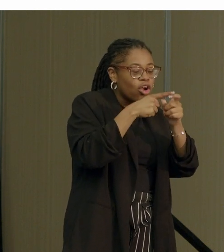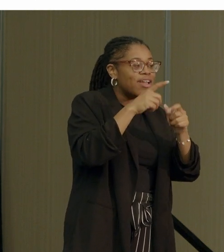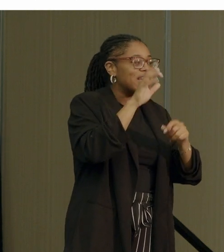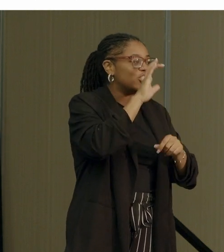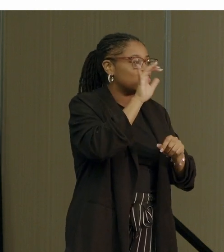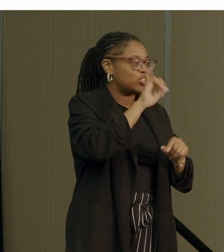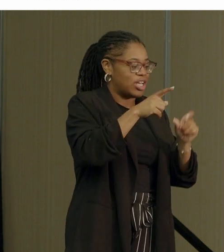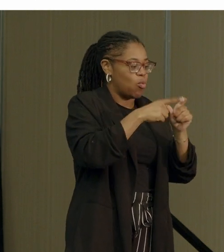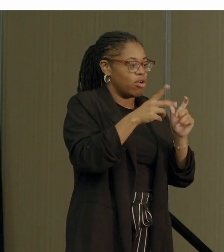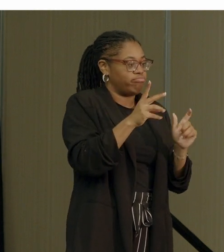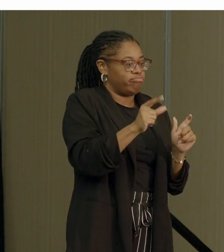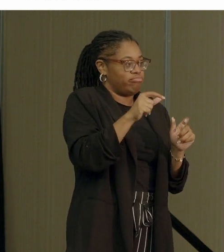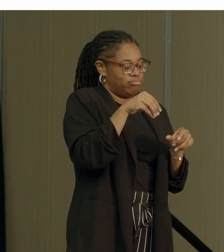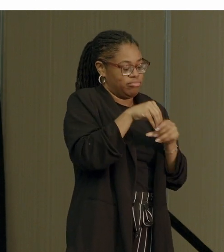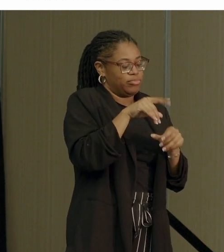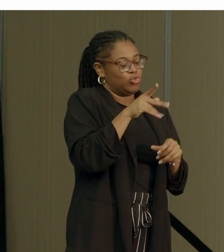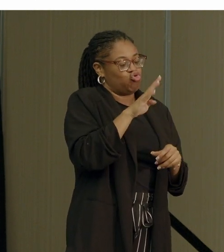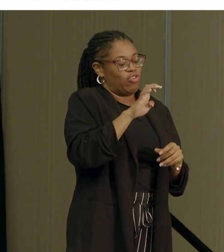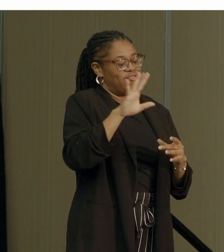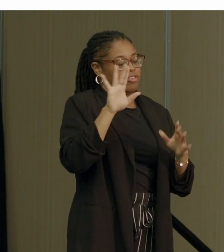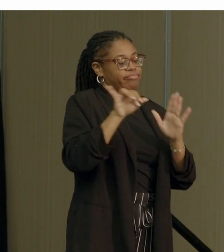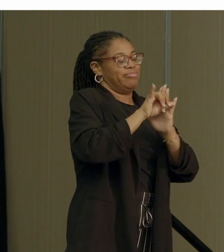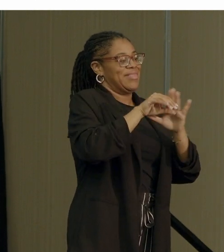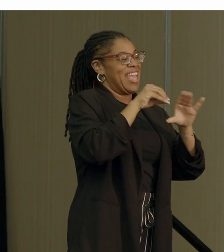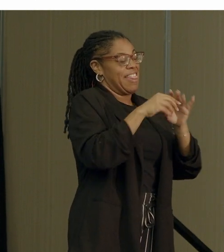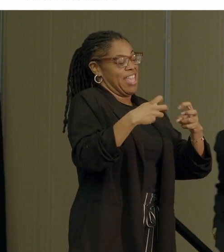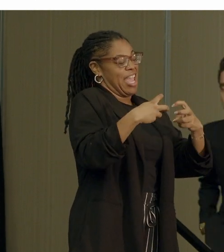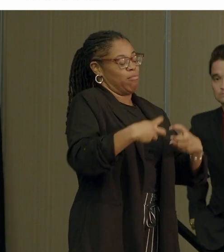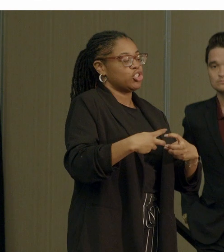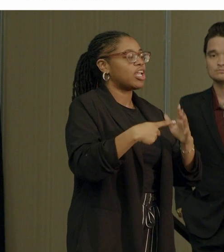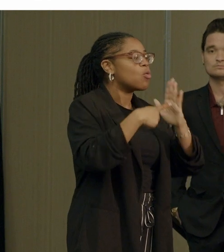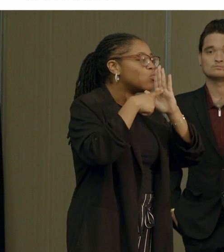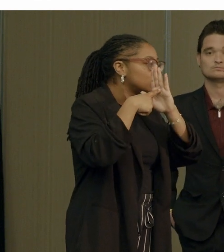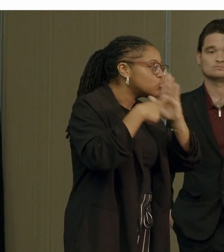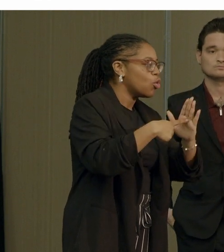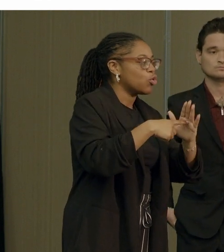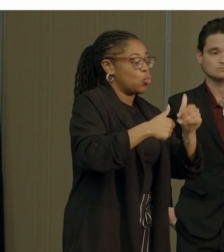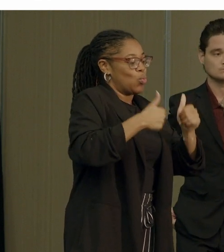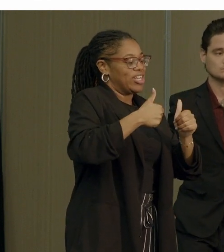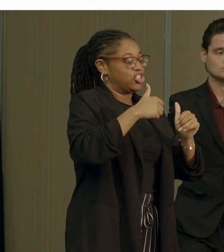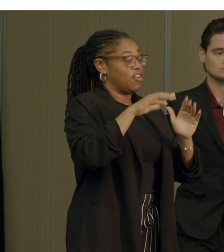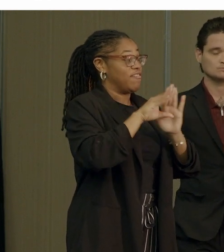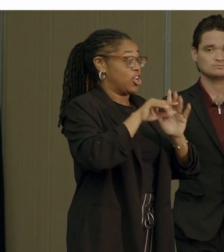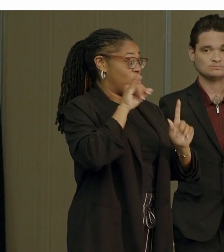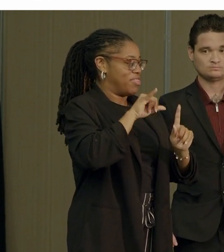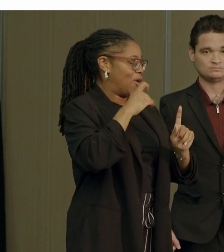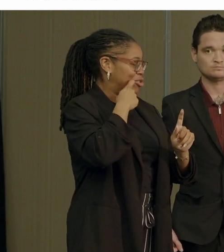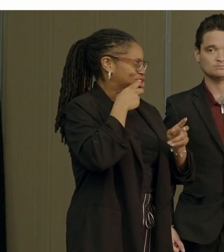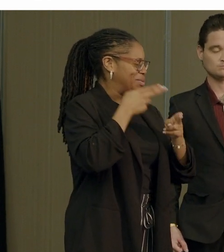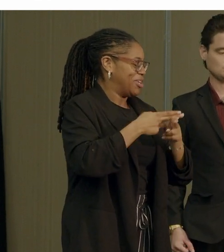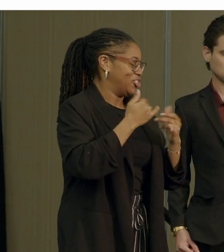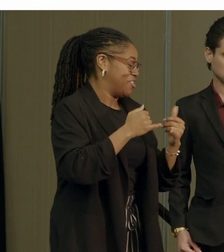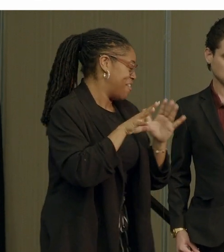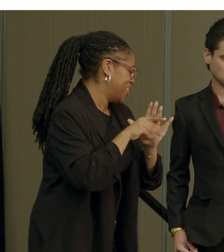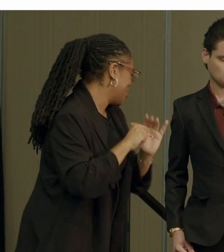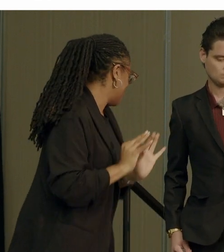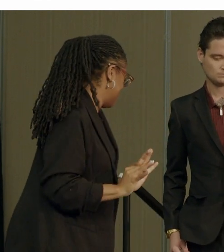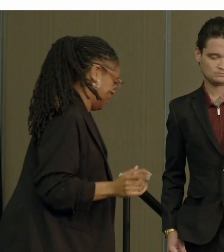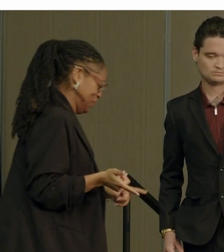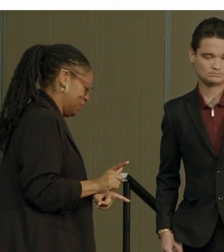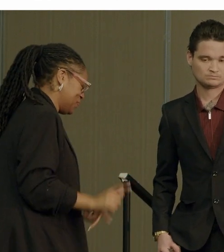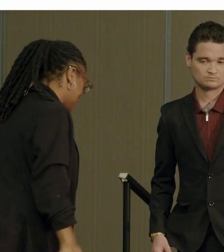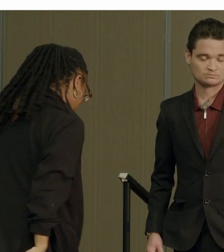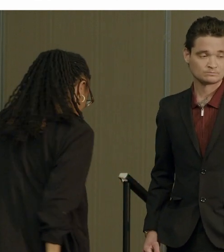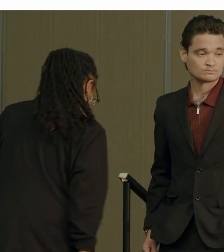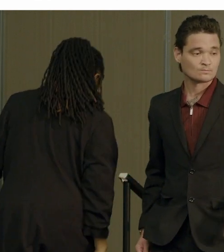that keyword in Drive and it will detect it in the caption track and show you, hey, this keyword was mentioned in this video. So